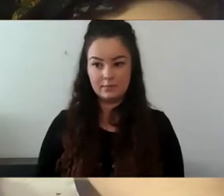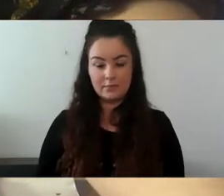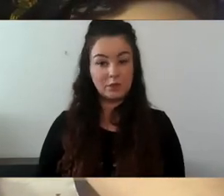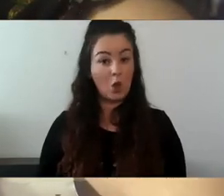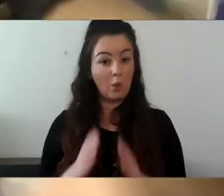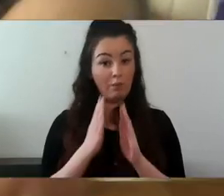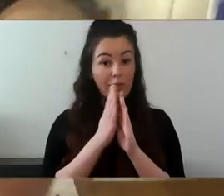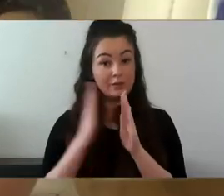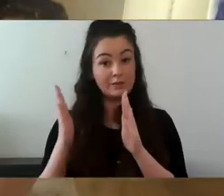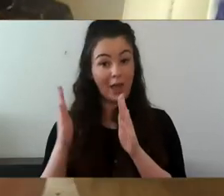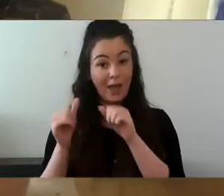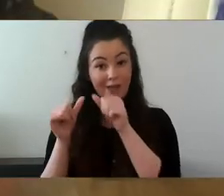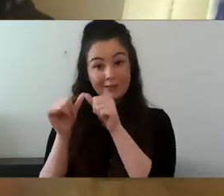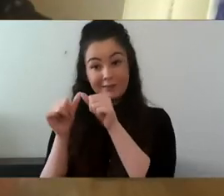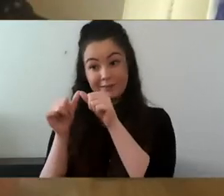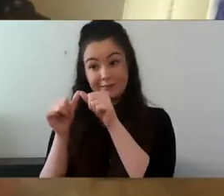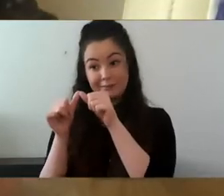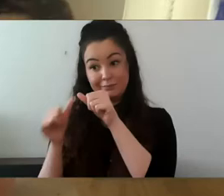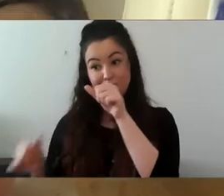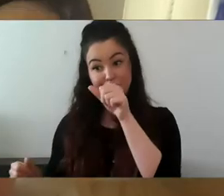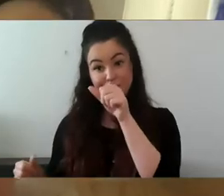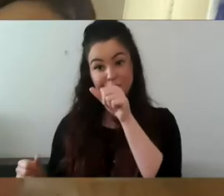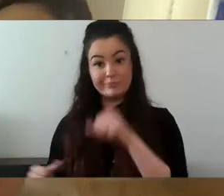go off to the side.